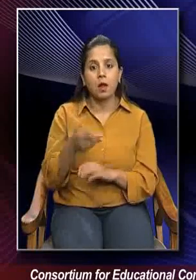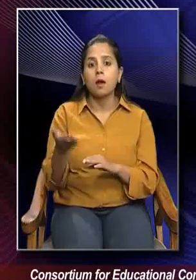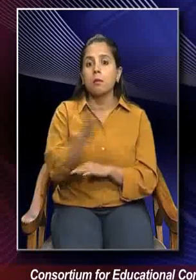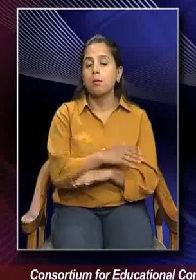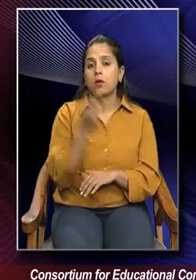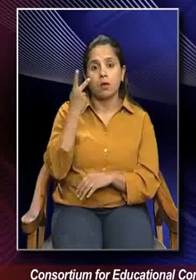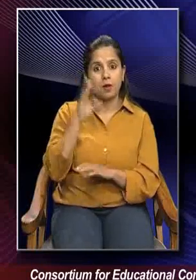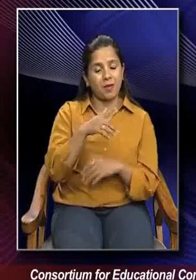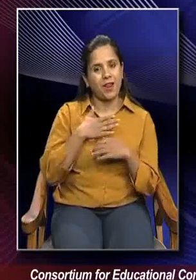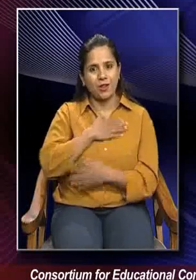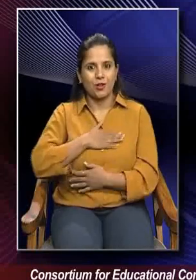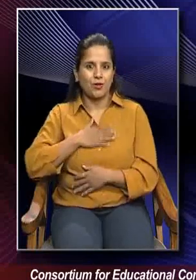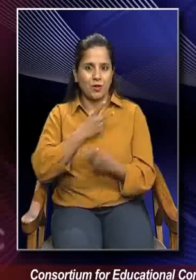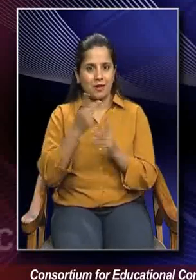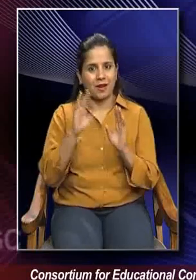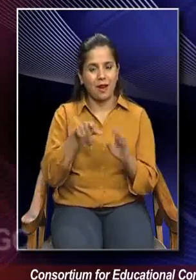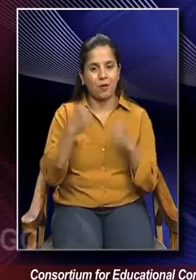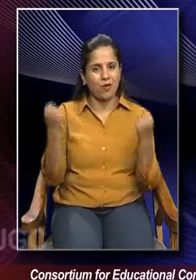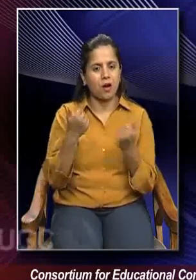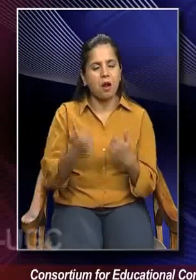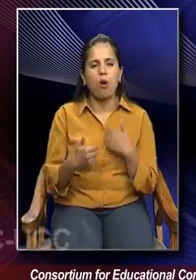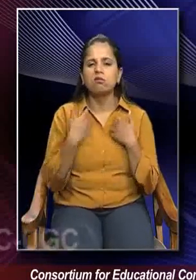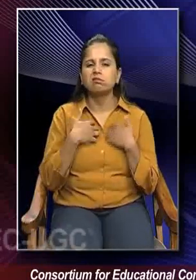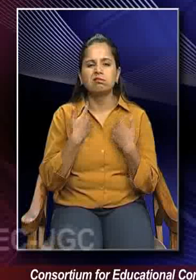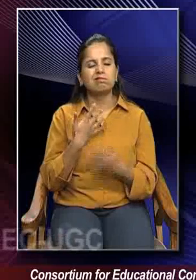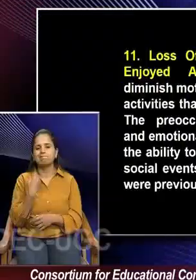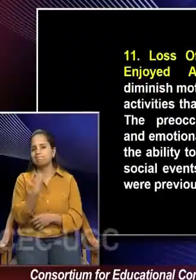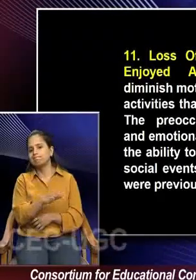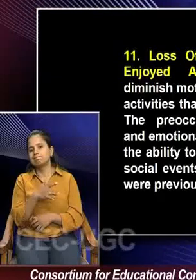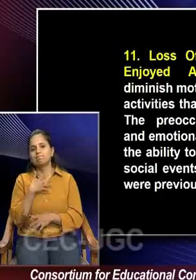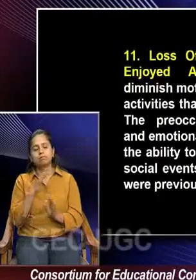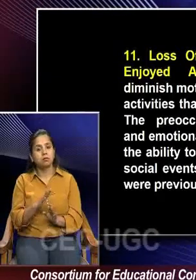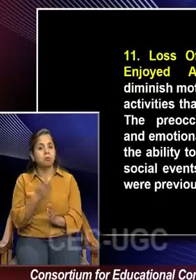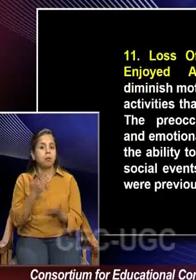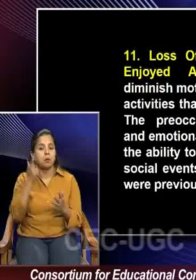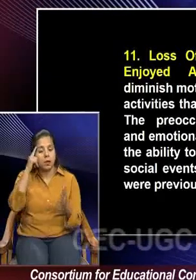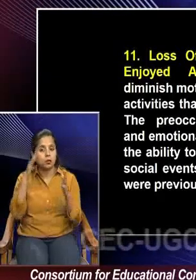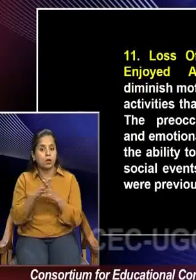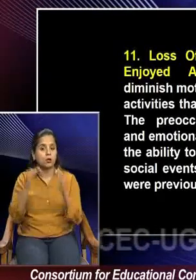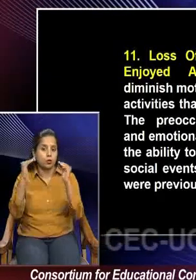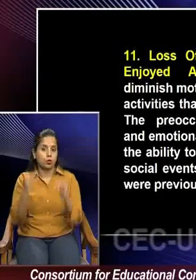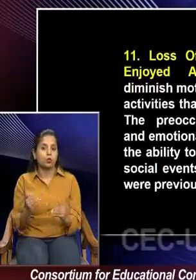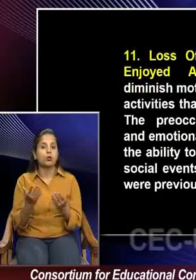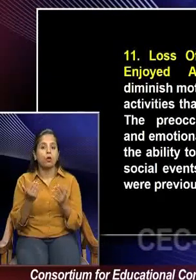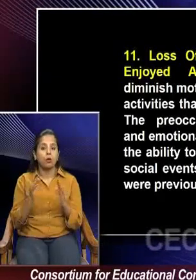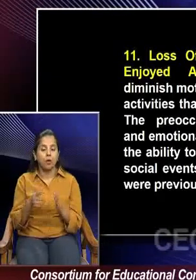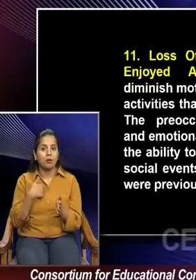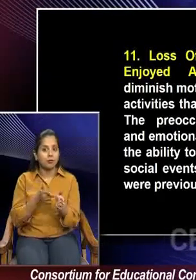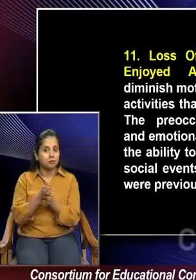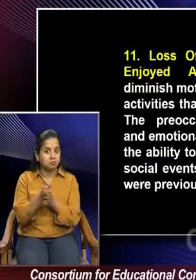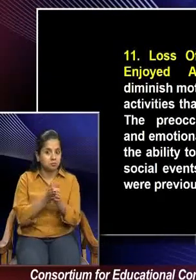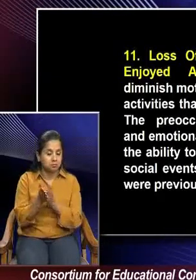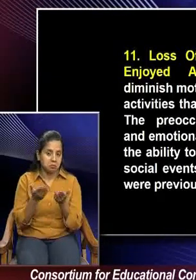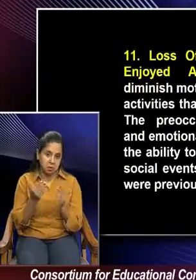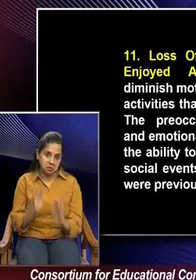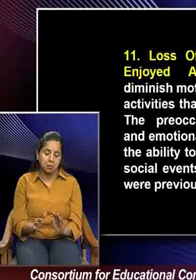previously enjoyed activities. The stress can reduce the motivation